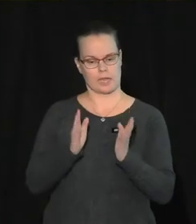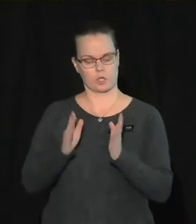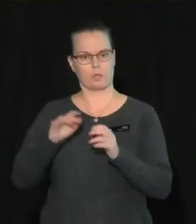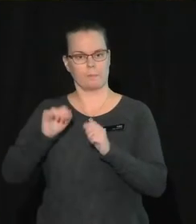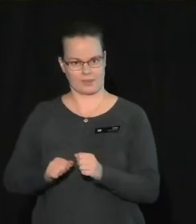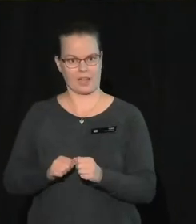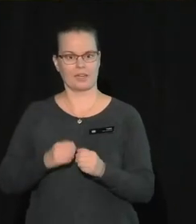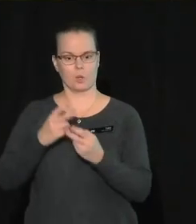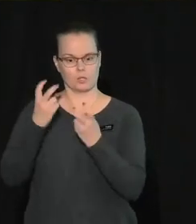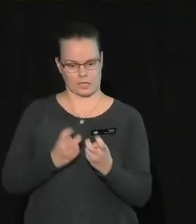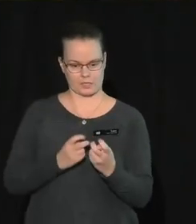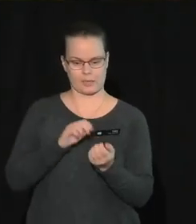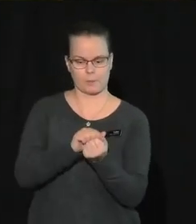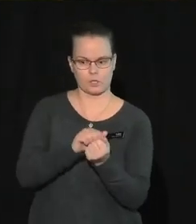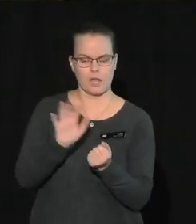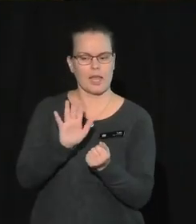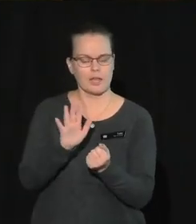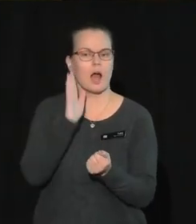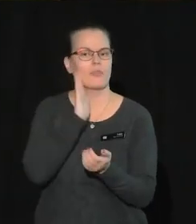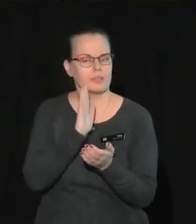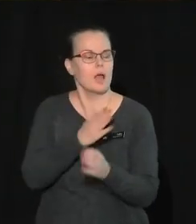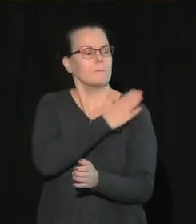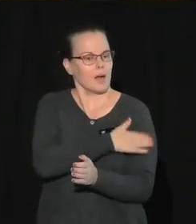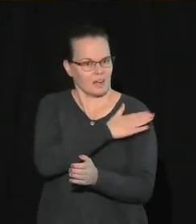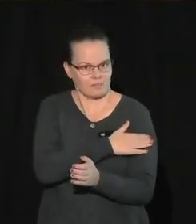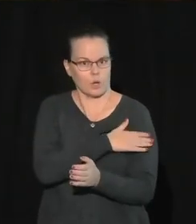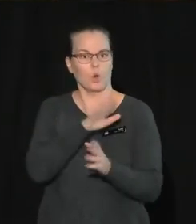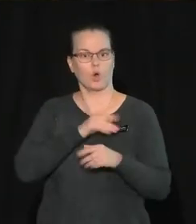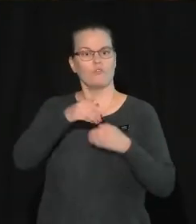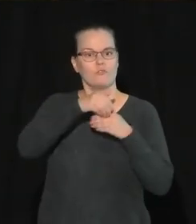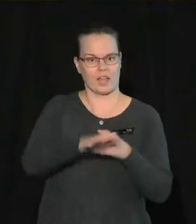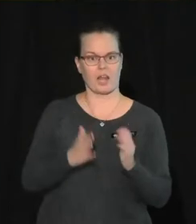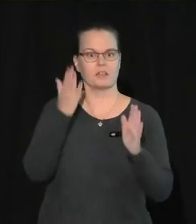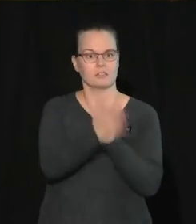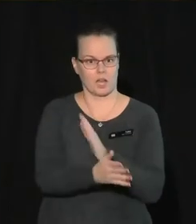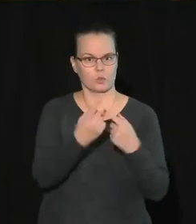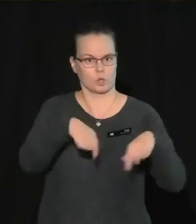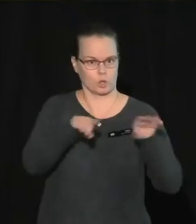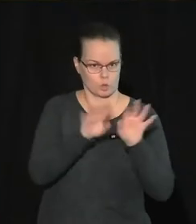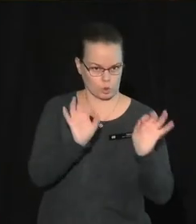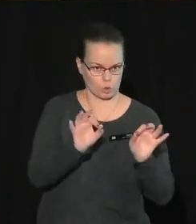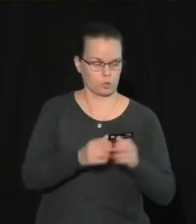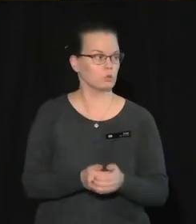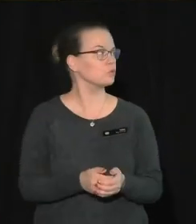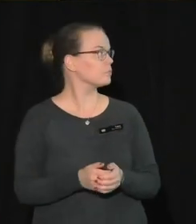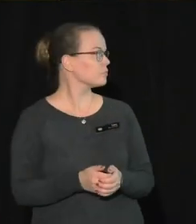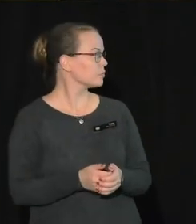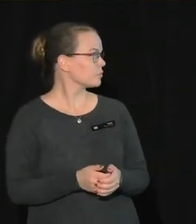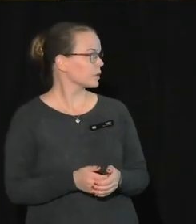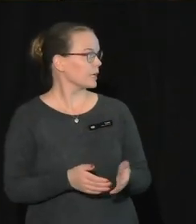assurance that the service is provided in an accessible manner. In addition,